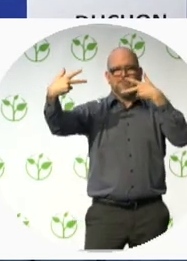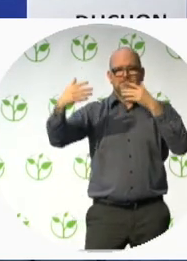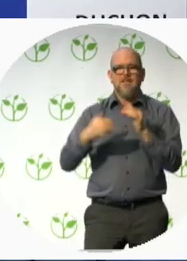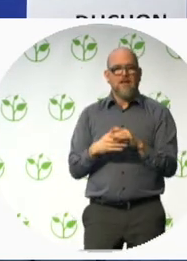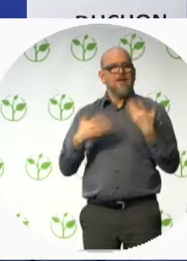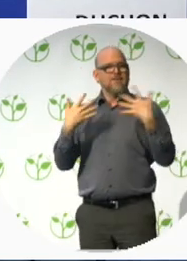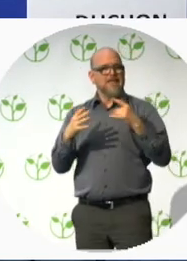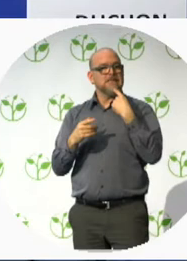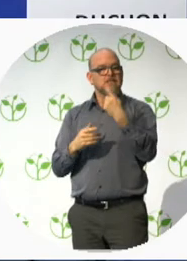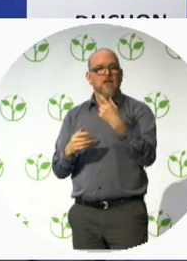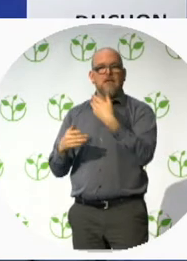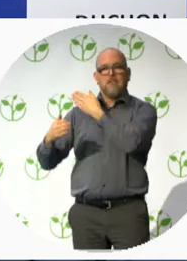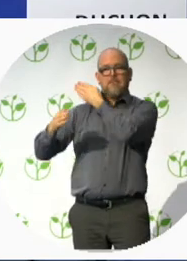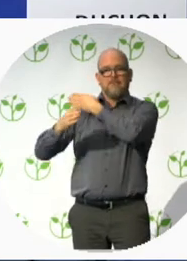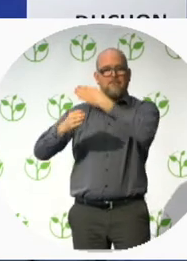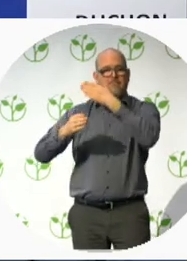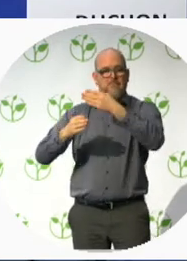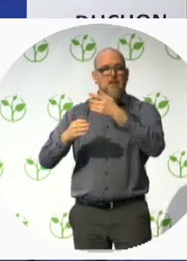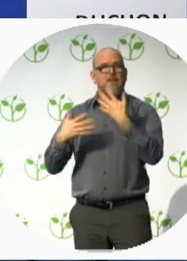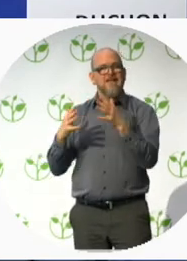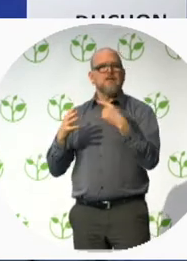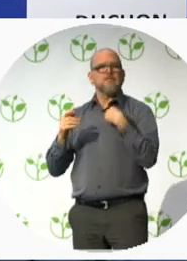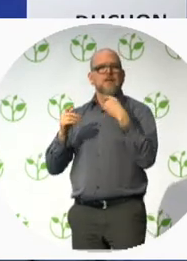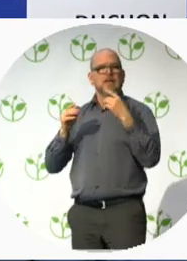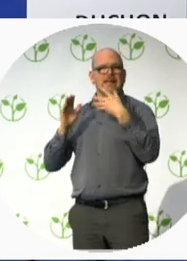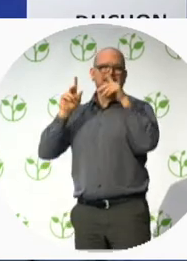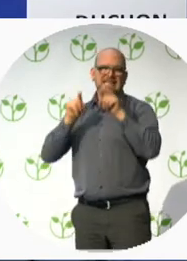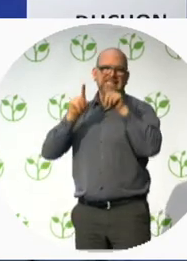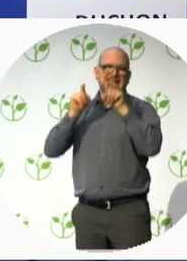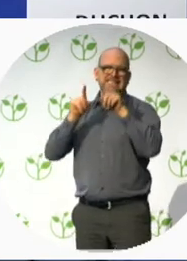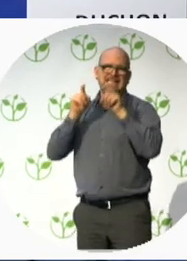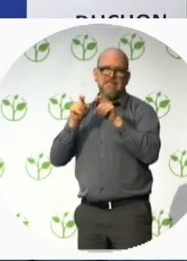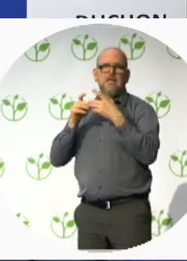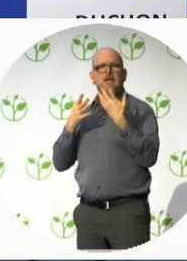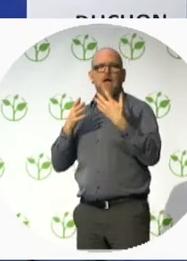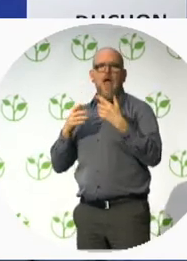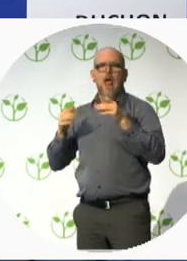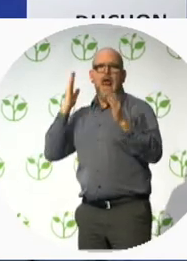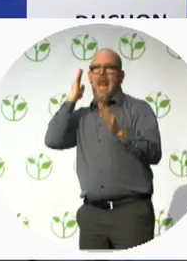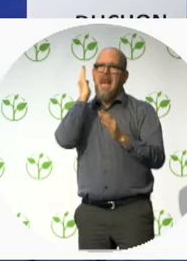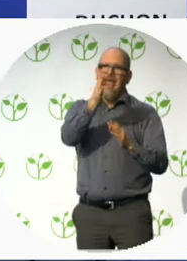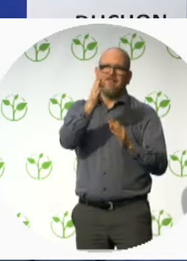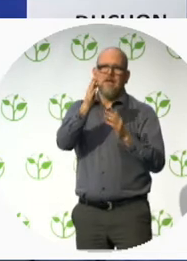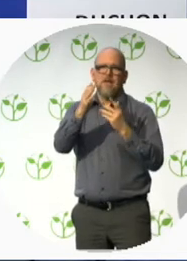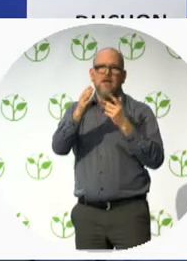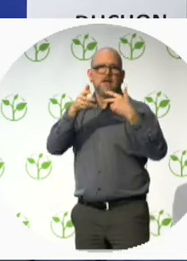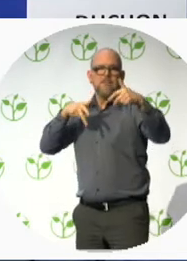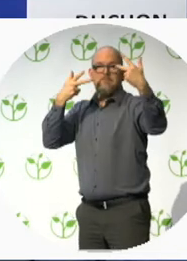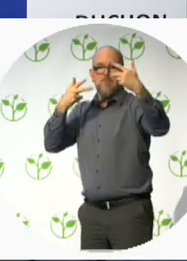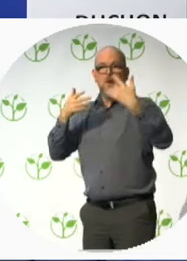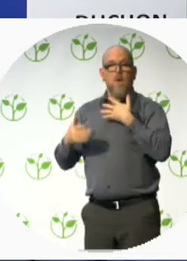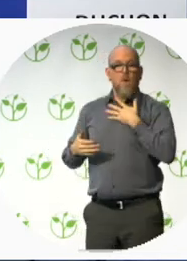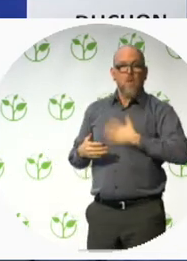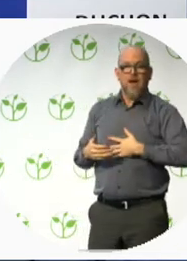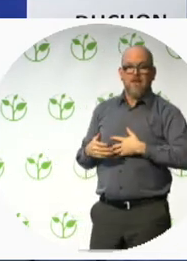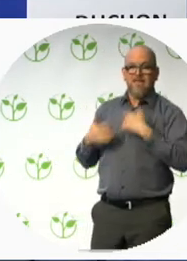is a live conference to one of my colleagues in the office. This is Ms. Nicole Riemer. She's the native